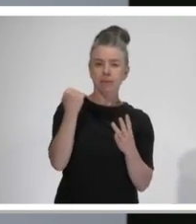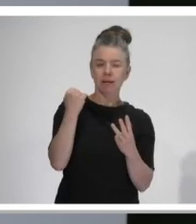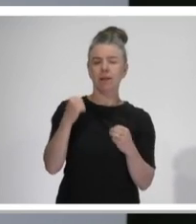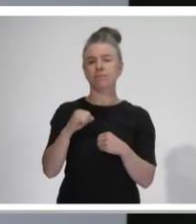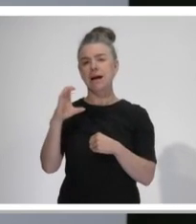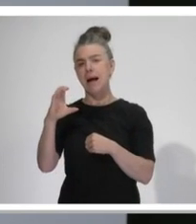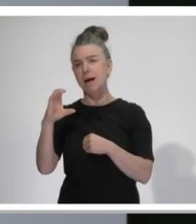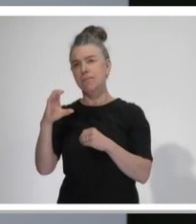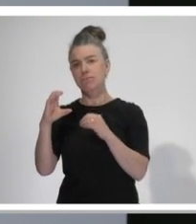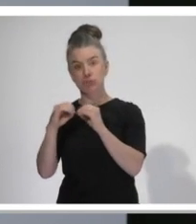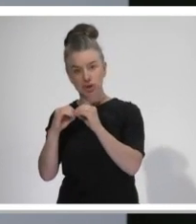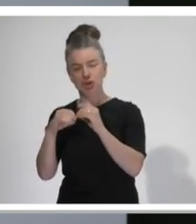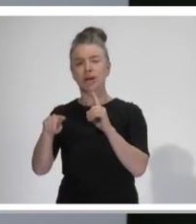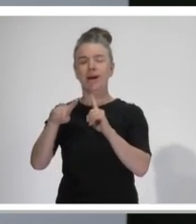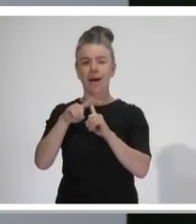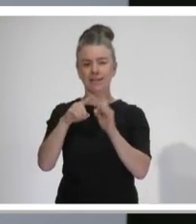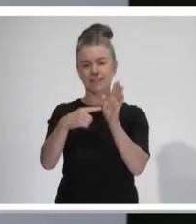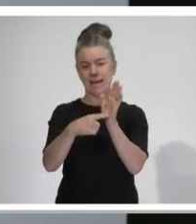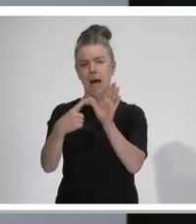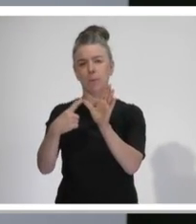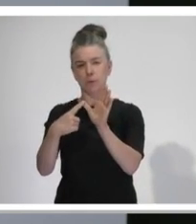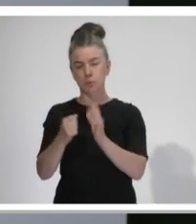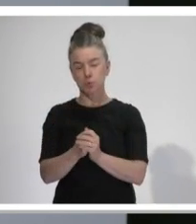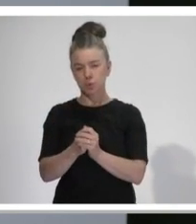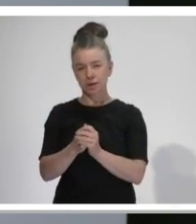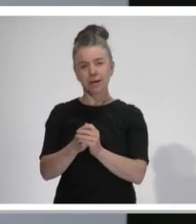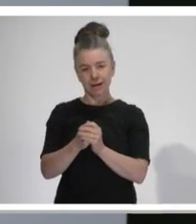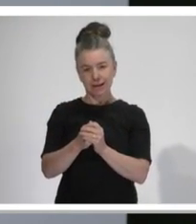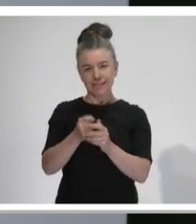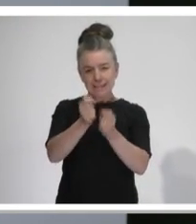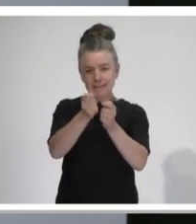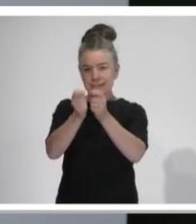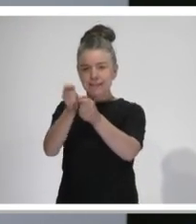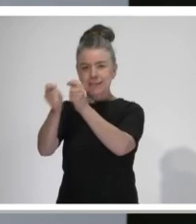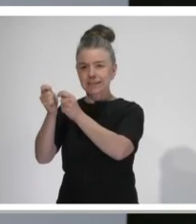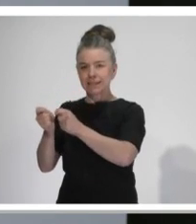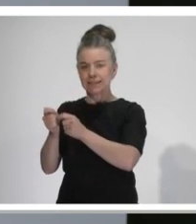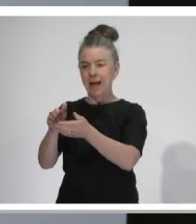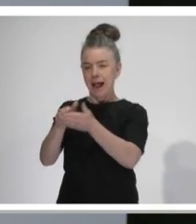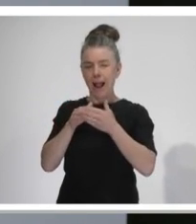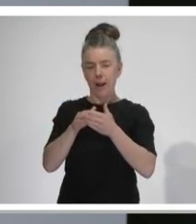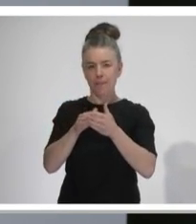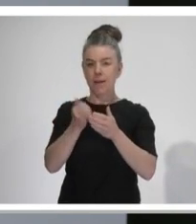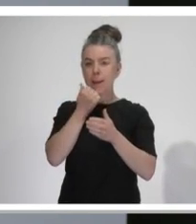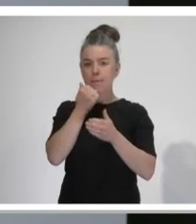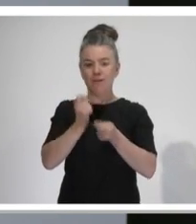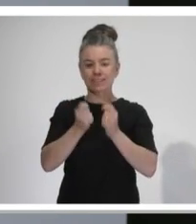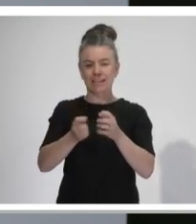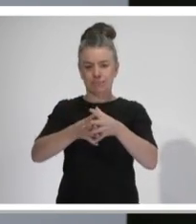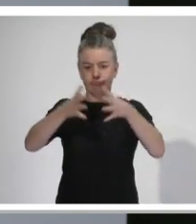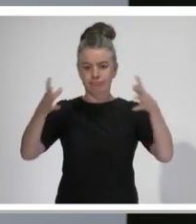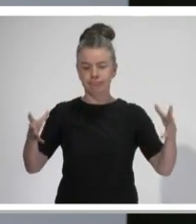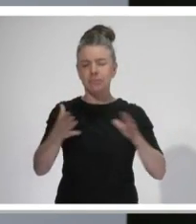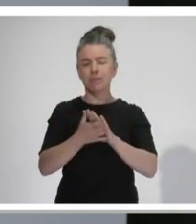Awamutu. This additional testing and targeted testing will add to the total pool of tests done and provide us with